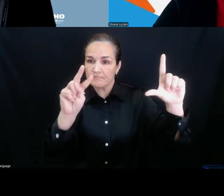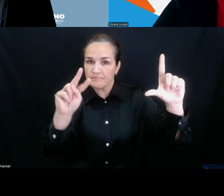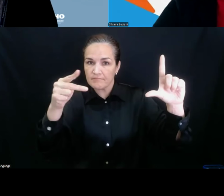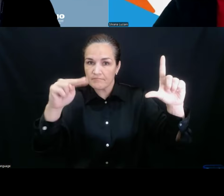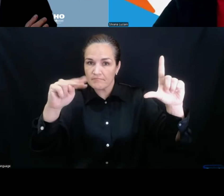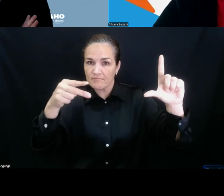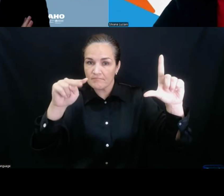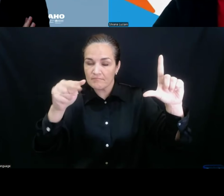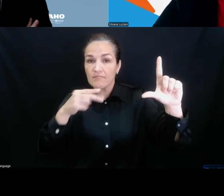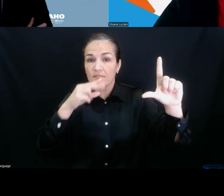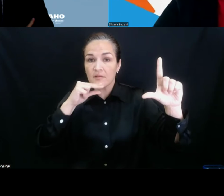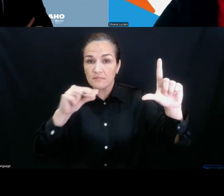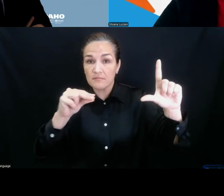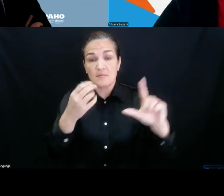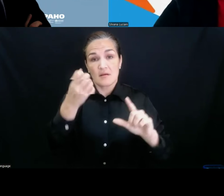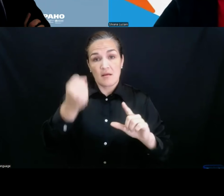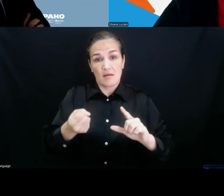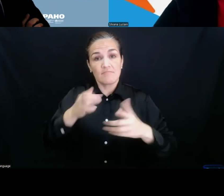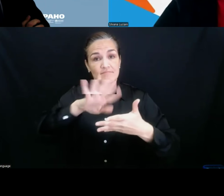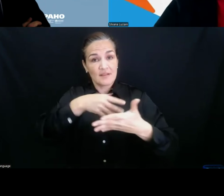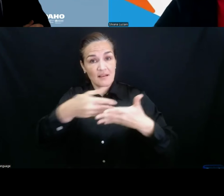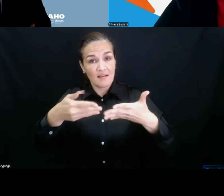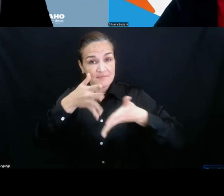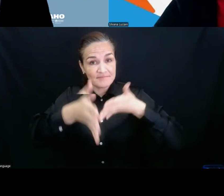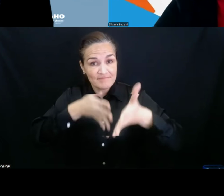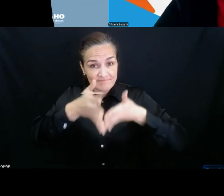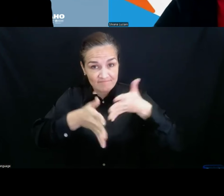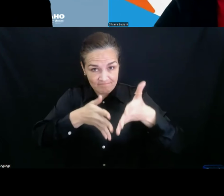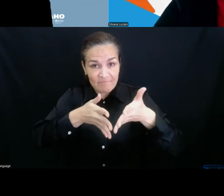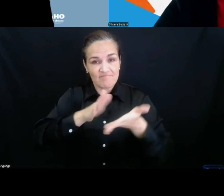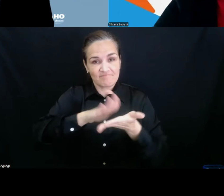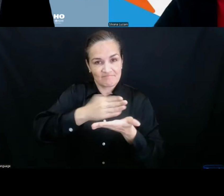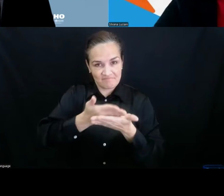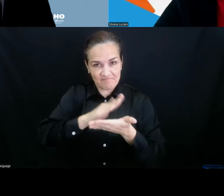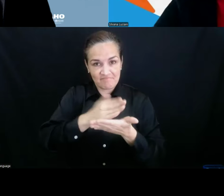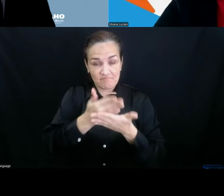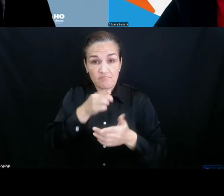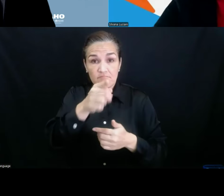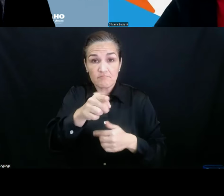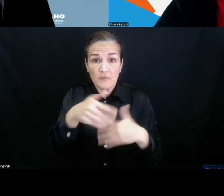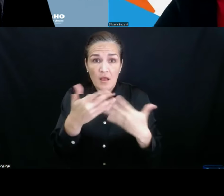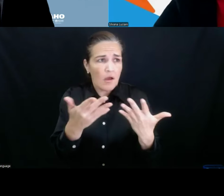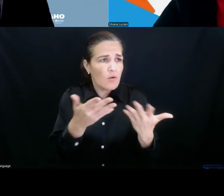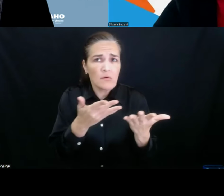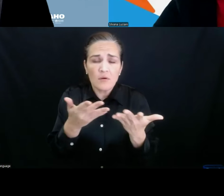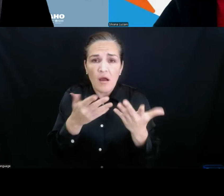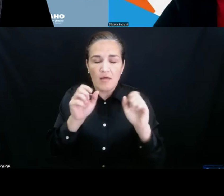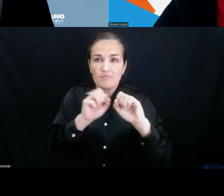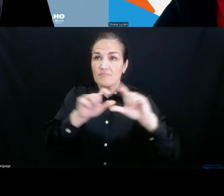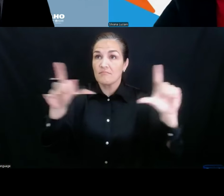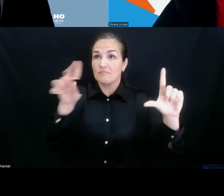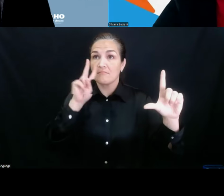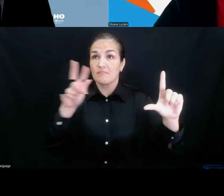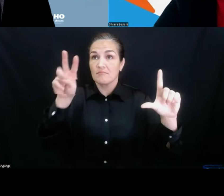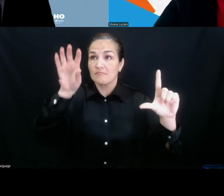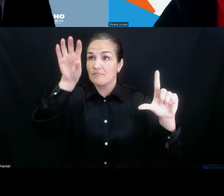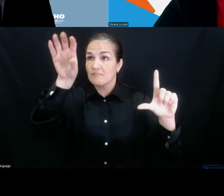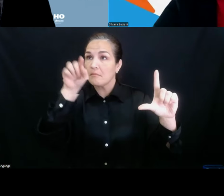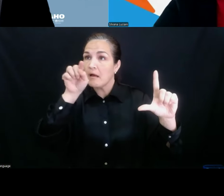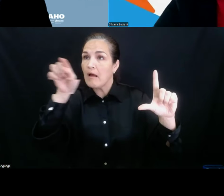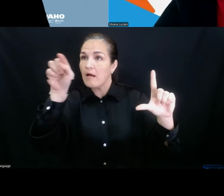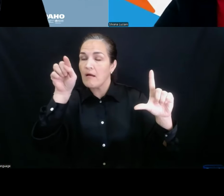the tenemos language subtitles, así que para for acceder al sign interpretation. We language also solo have hay que sign ver en language, el and view, to en access to el it, Zoom, the only thing you